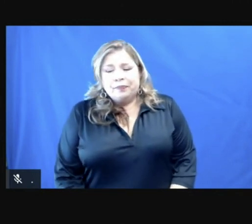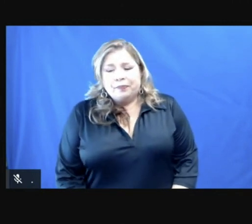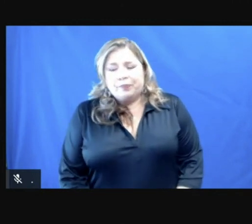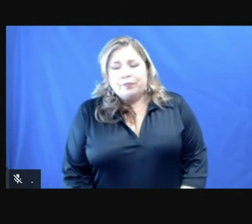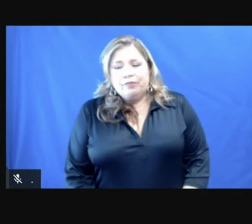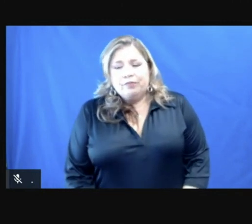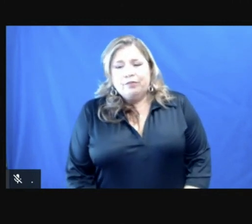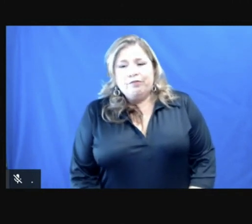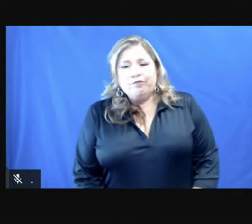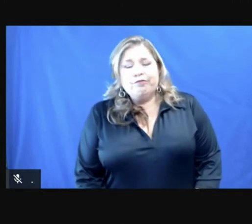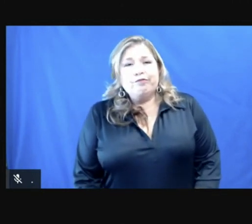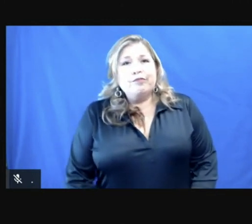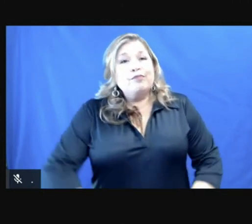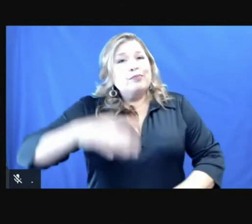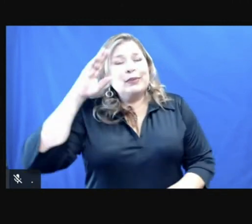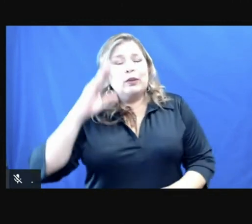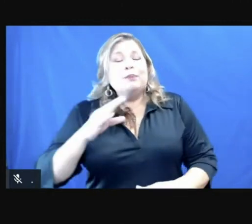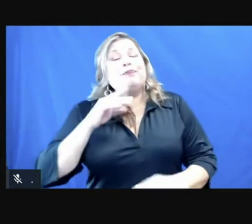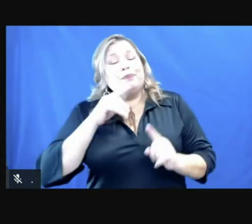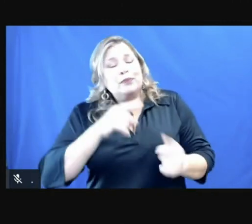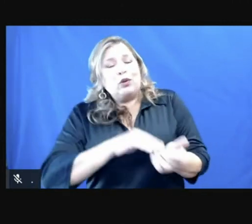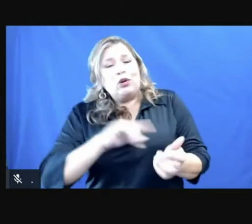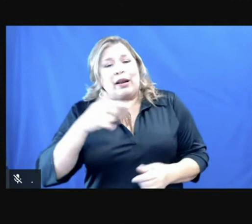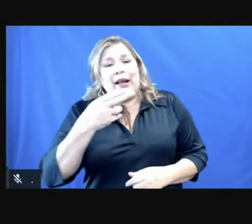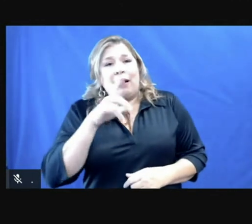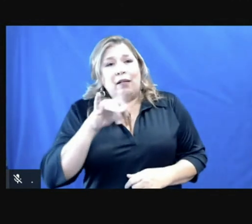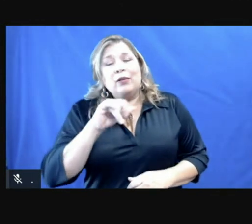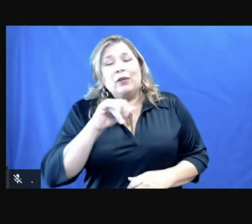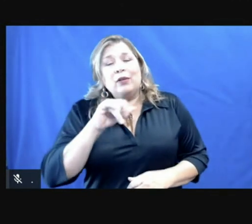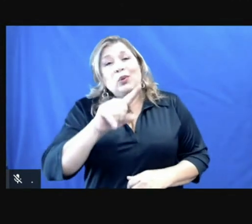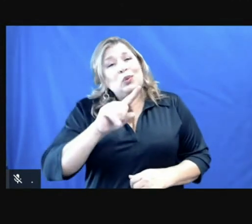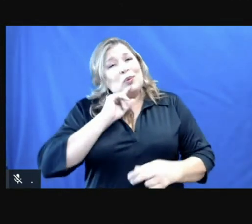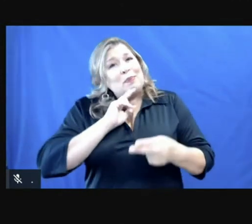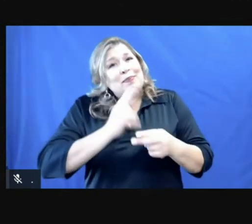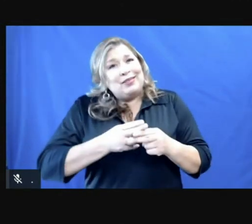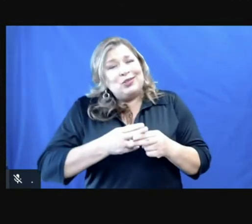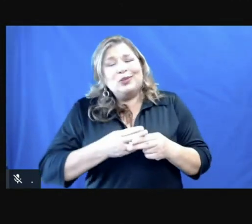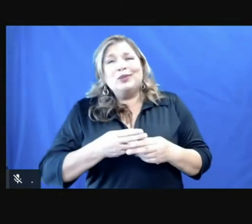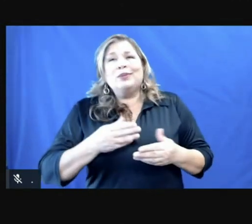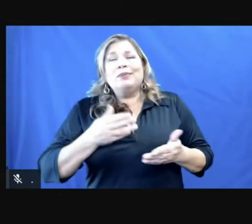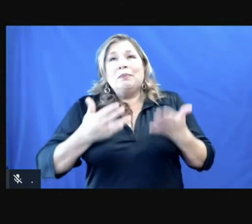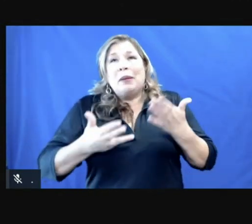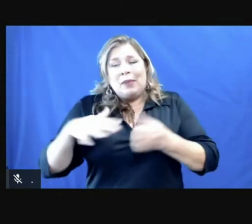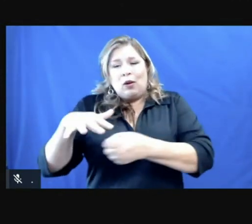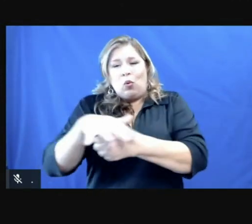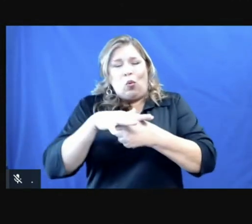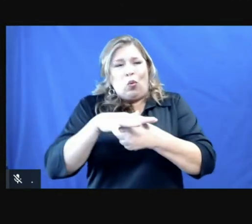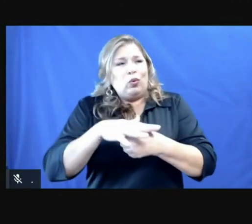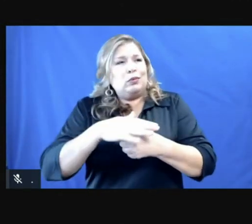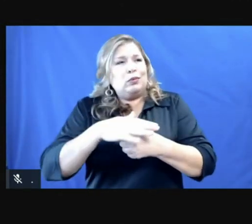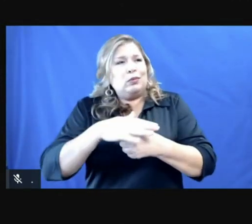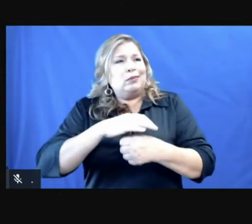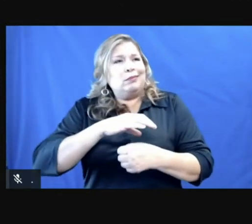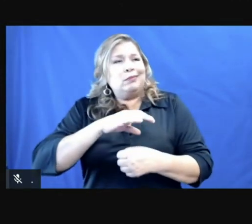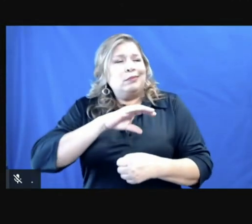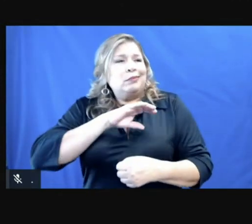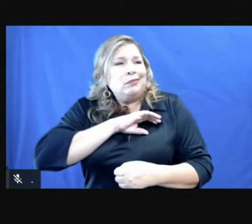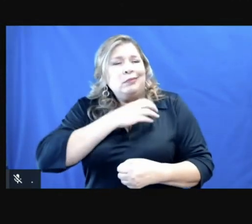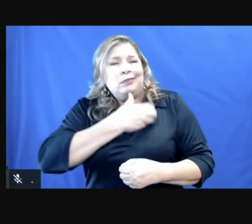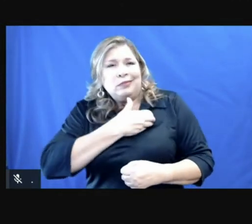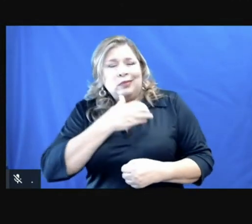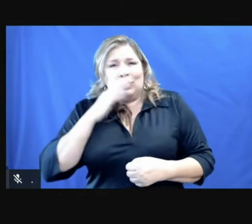anticipate that local governments might enforce this at a point when it becomes necessary. And I'm wondering if you can provide a little bit